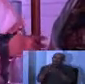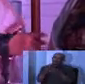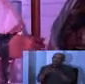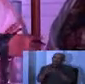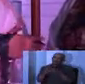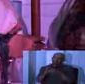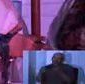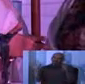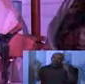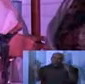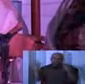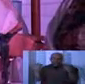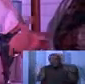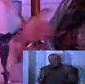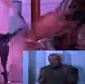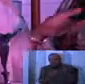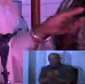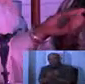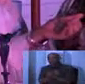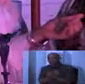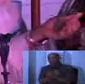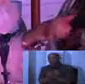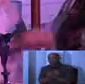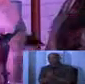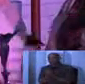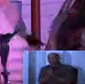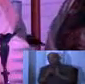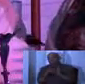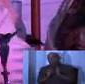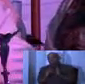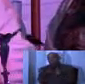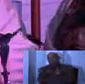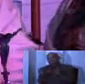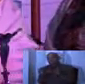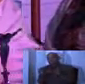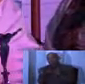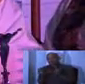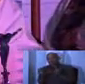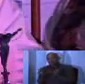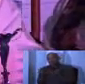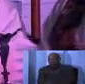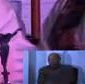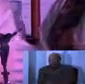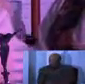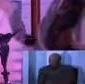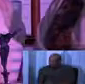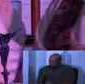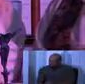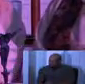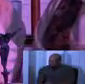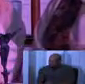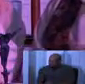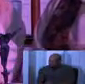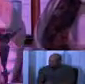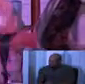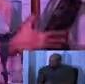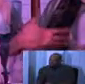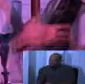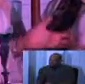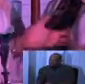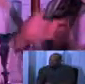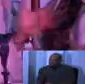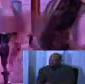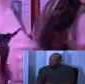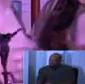scandalous love. May I ask for the ushers to come forward, the acolytes and servers to join me at the table as we